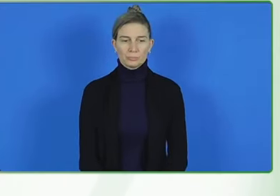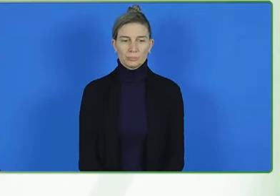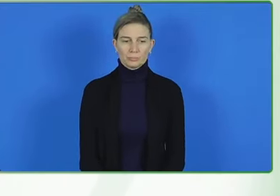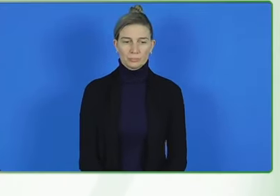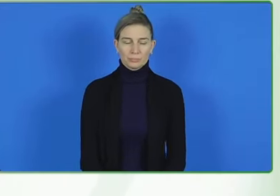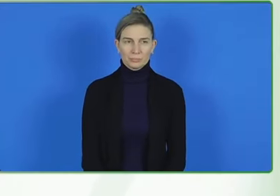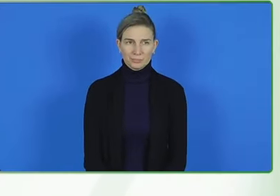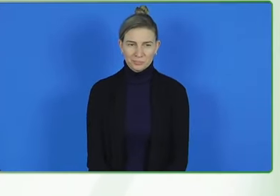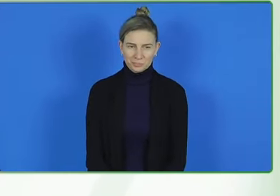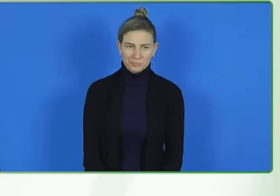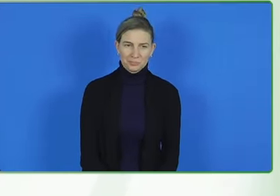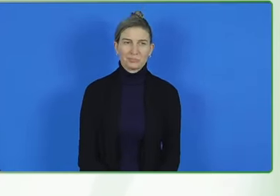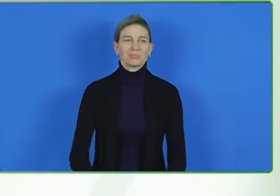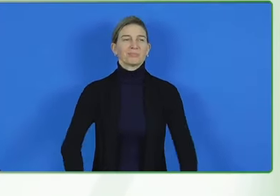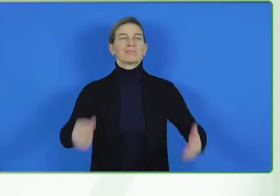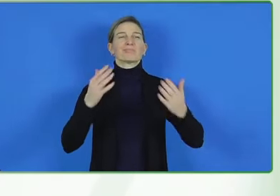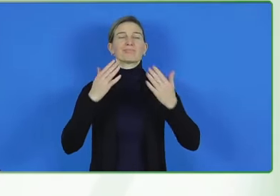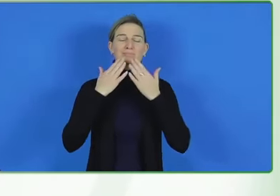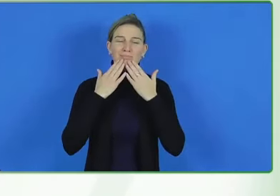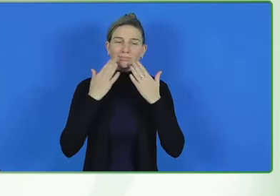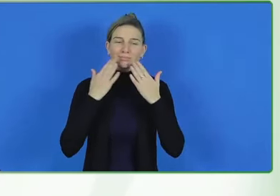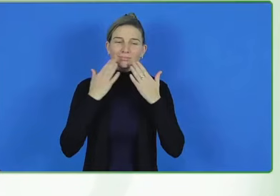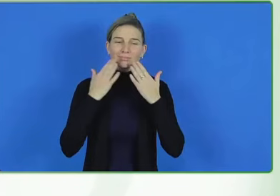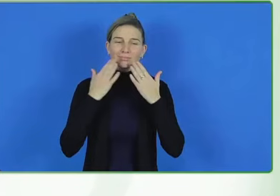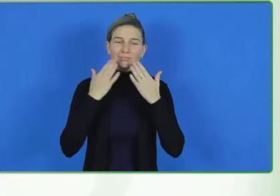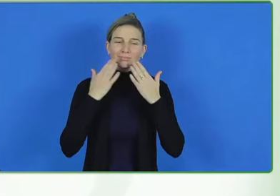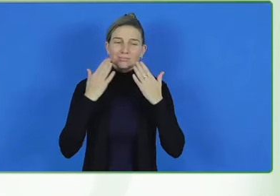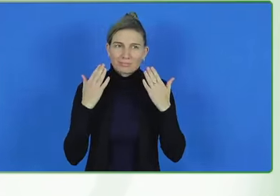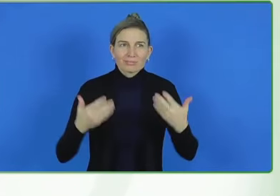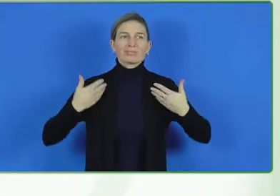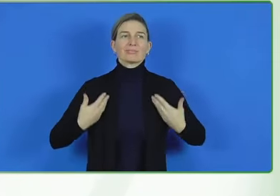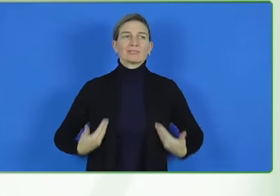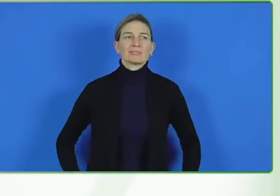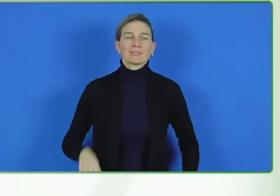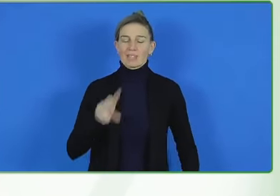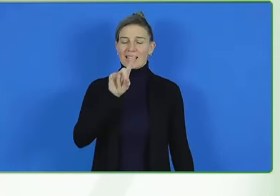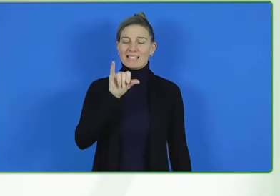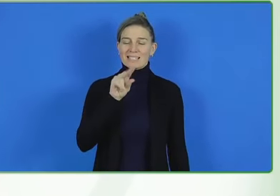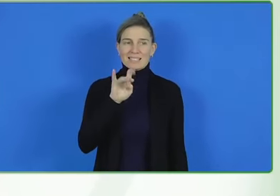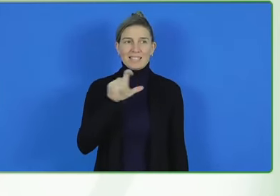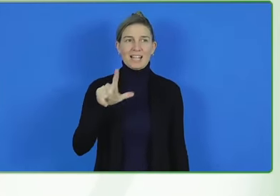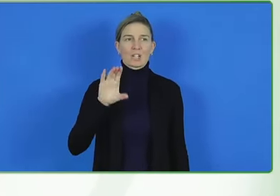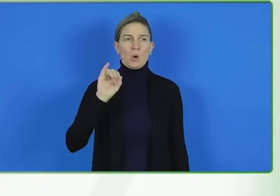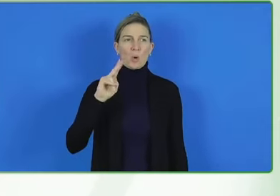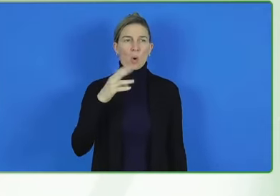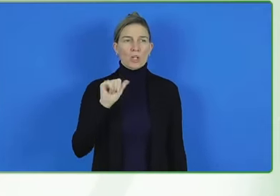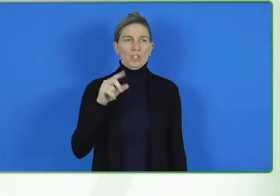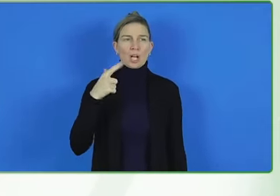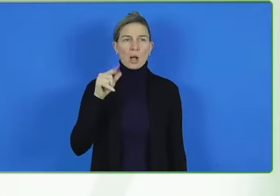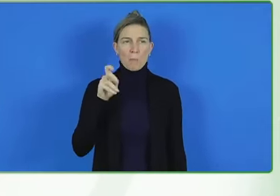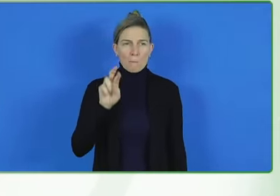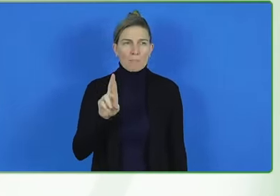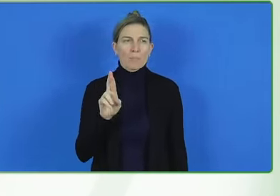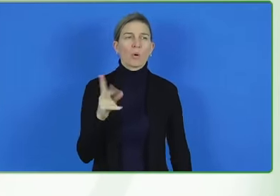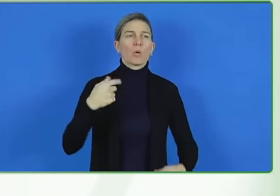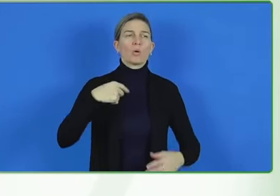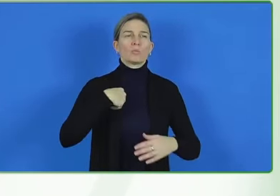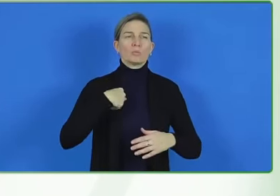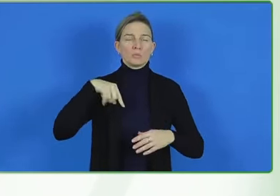Thank you very much. I'm Daniel Concha Gamboa, Director of the National Disability Service in